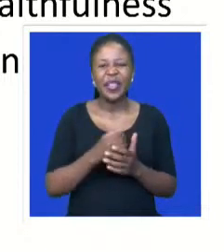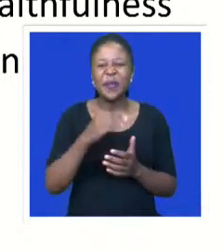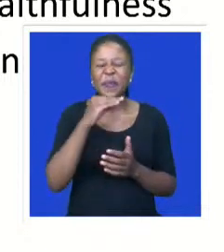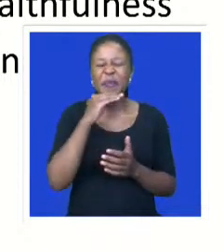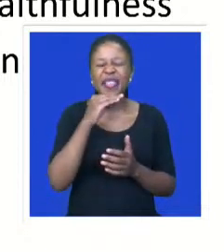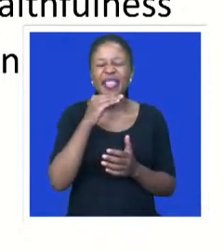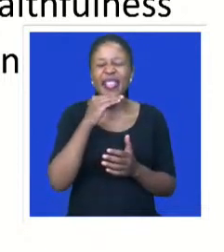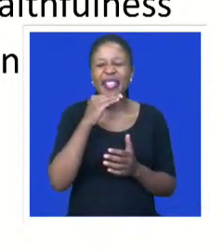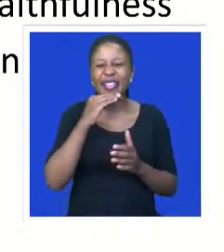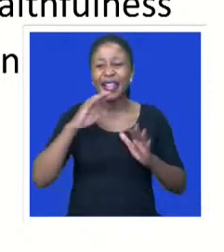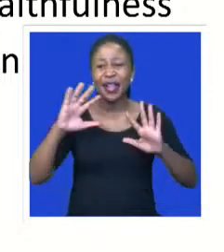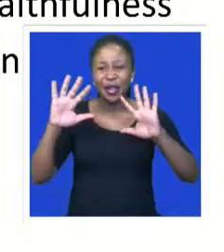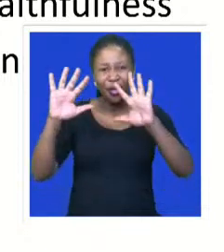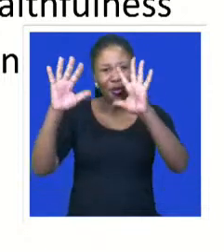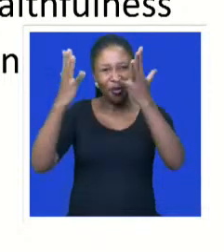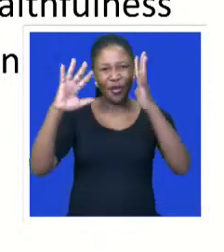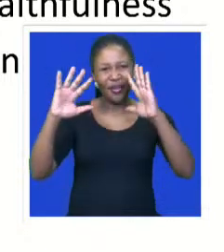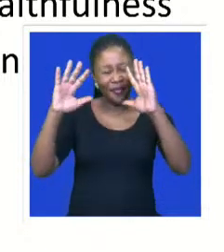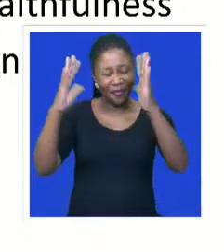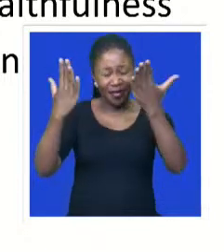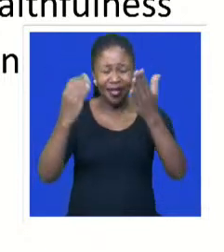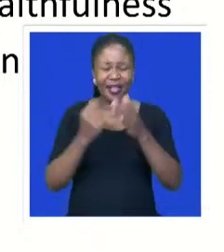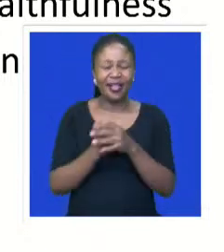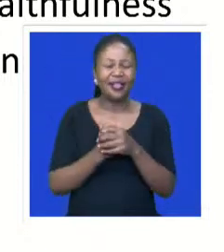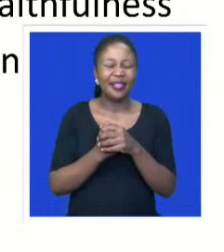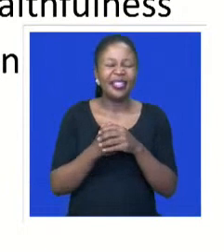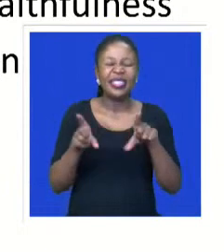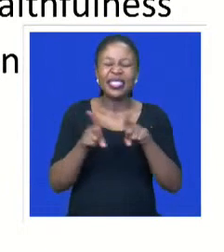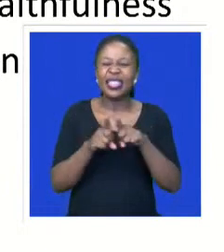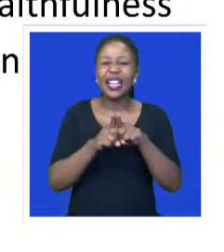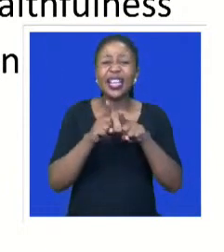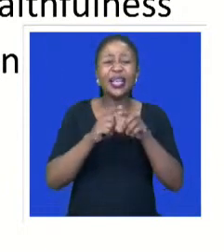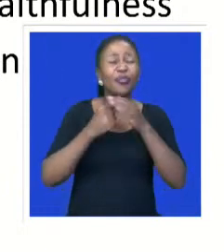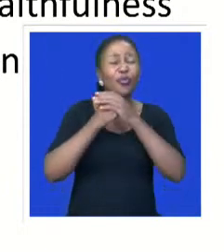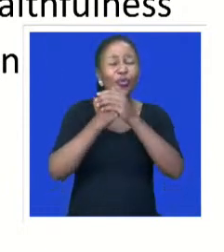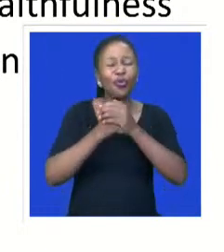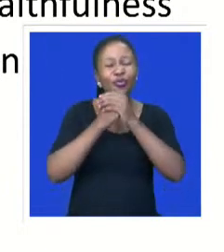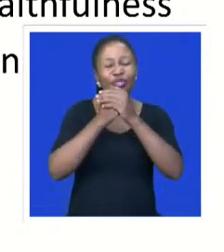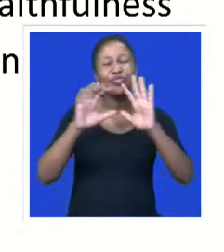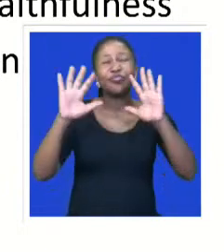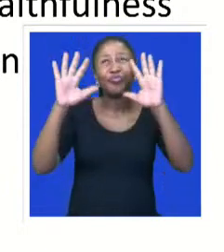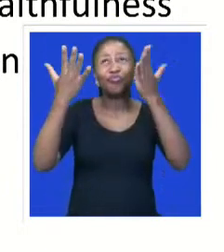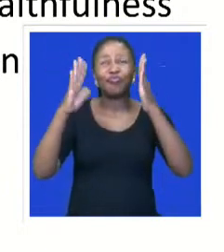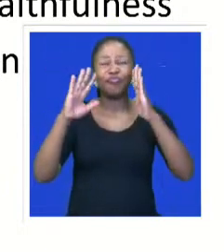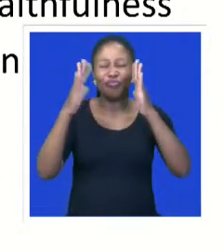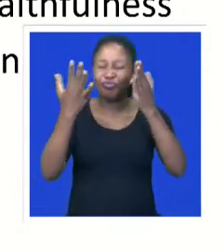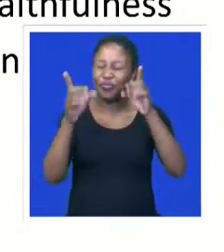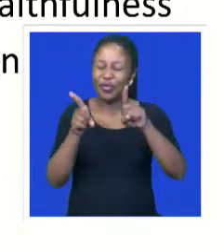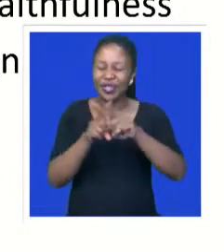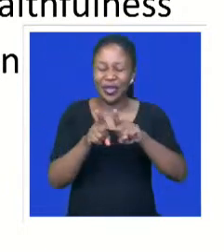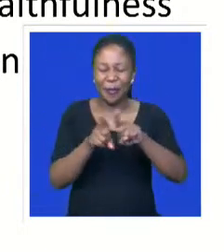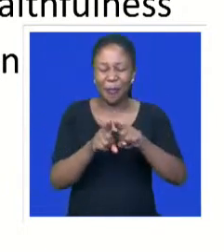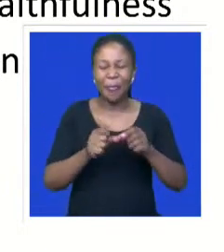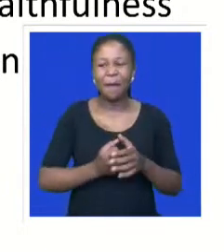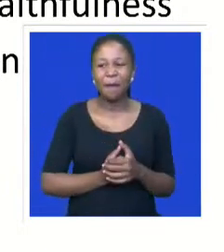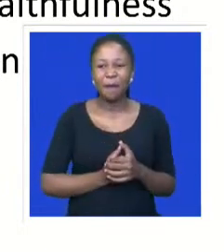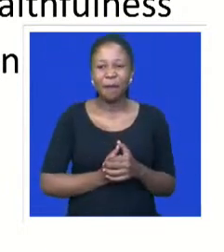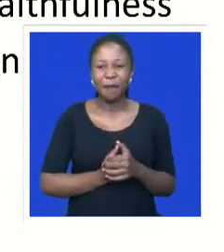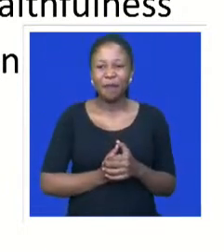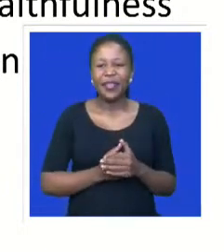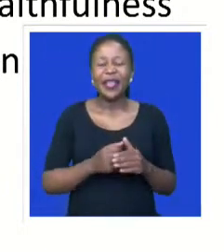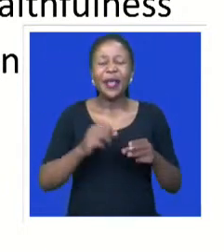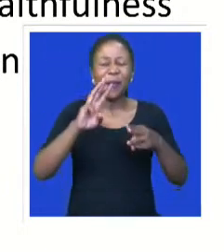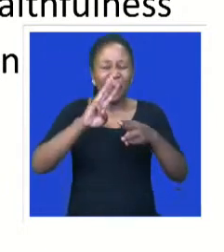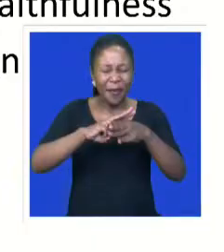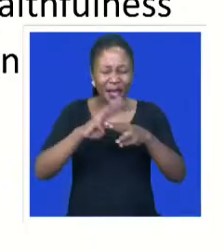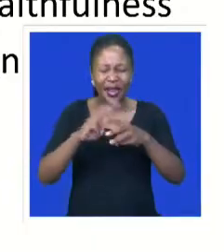magnify, glorify, or exalt. It's also Mary's hymn of